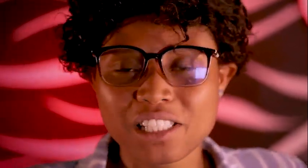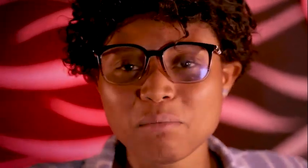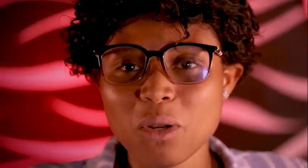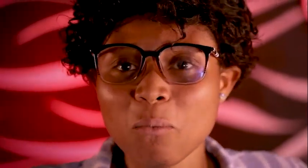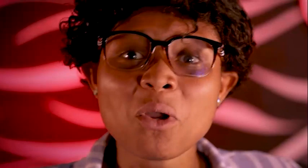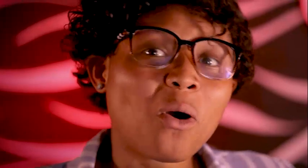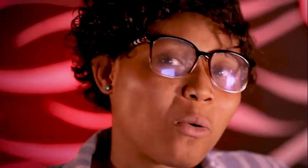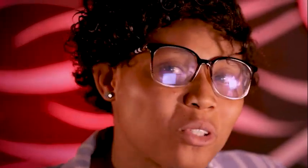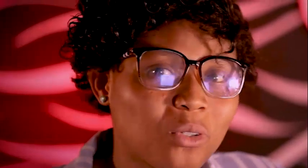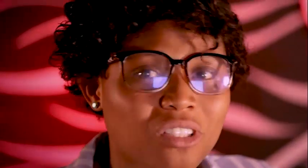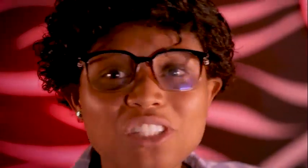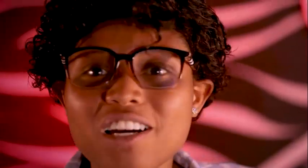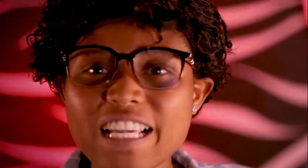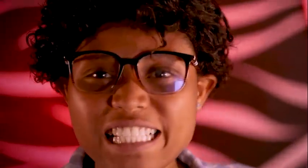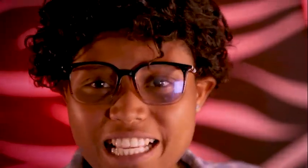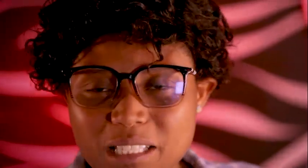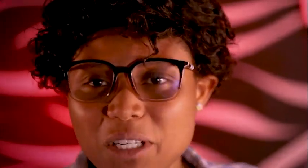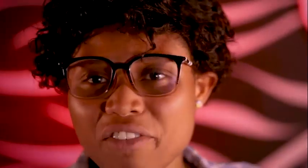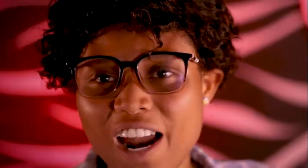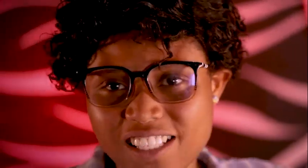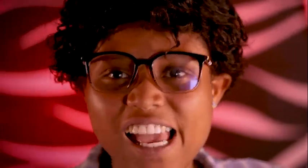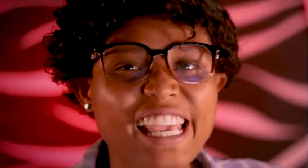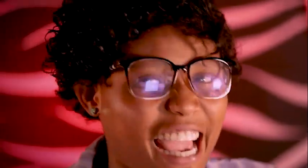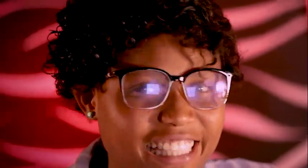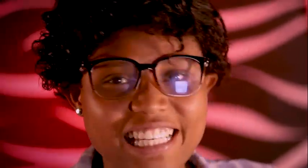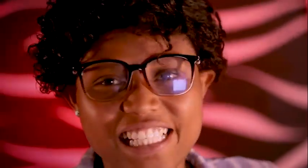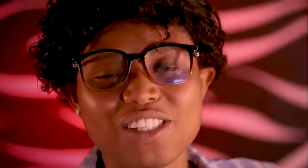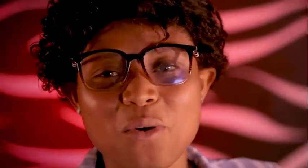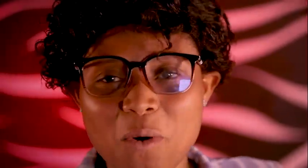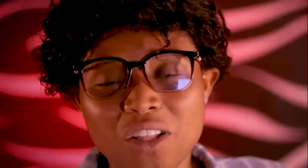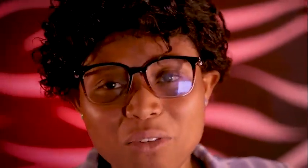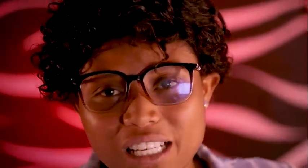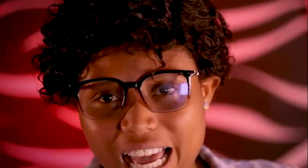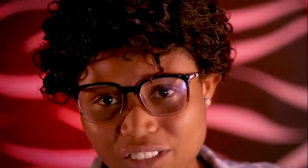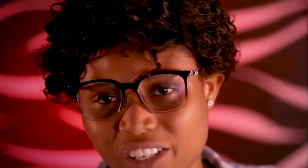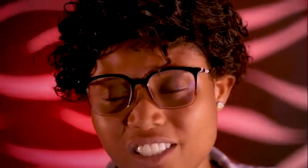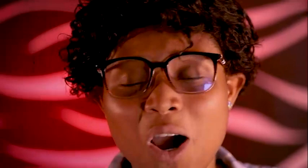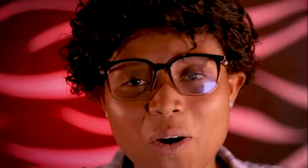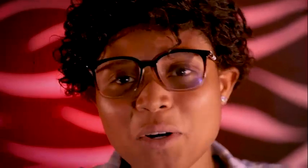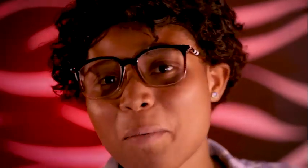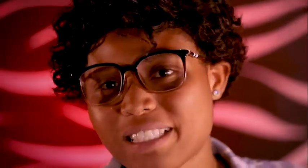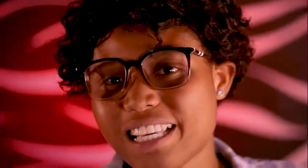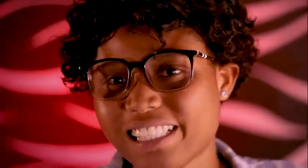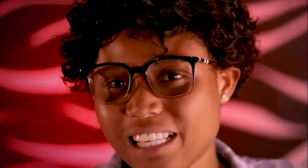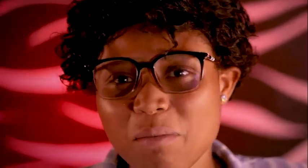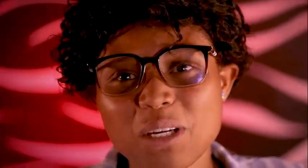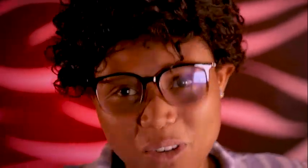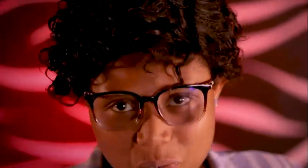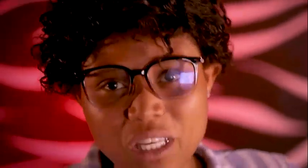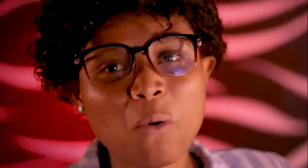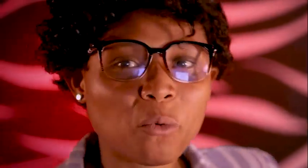comment section below. Also, you got any testimony for us, kindly let us know through the live chat or the comment